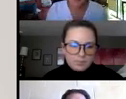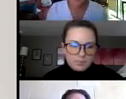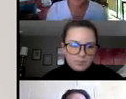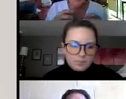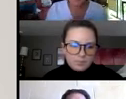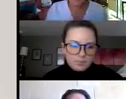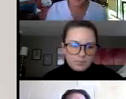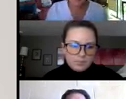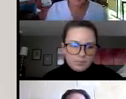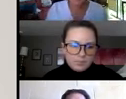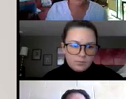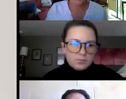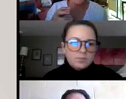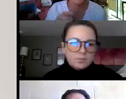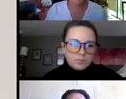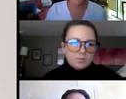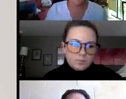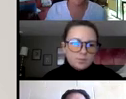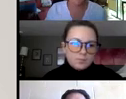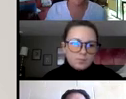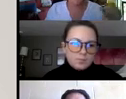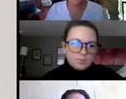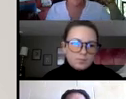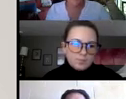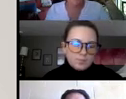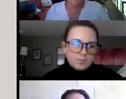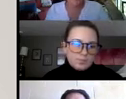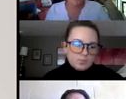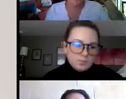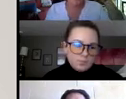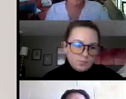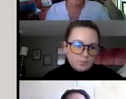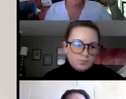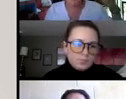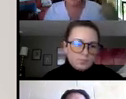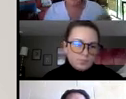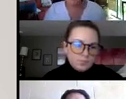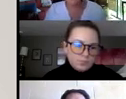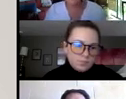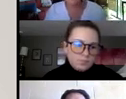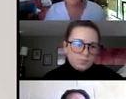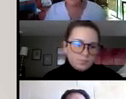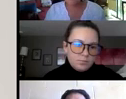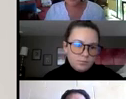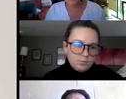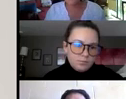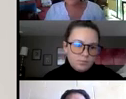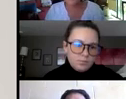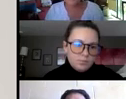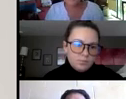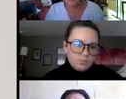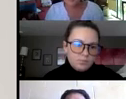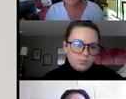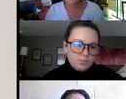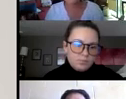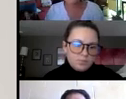those students who have taken my Spanish 3S course, right? But the most significant part of this